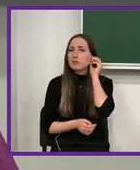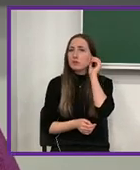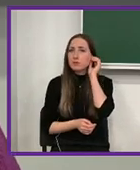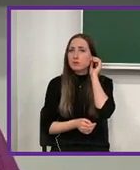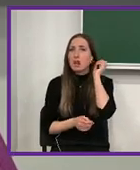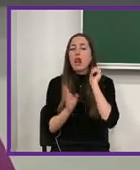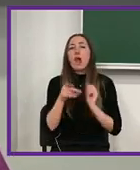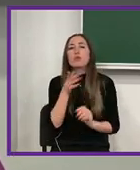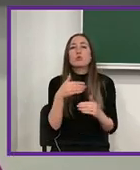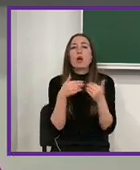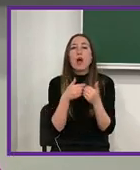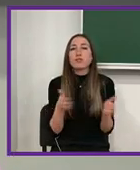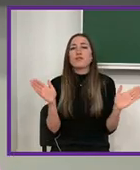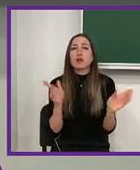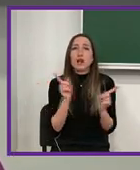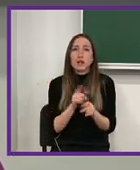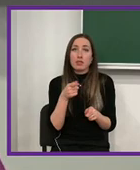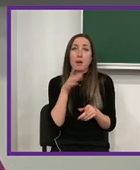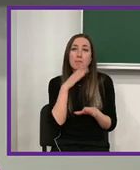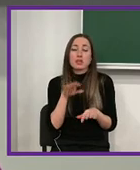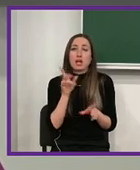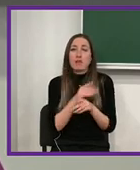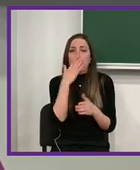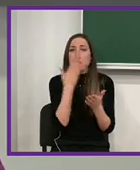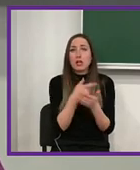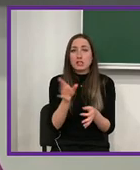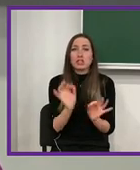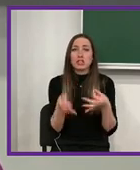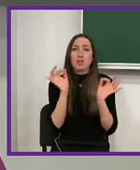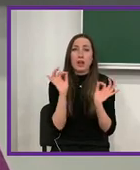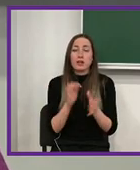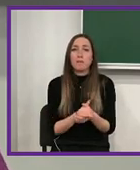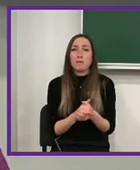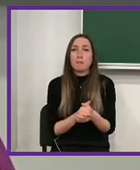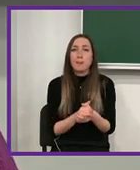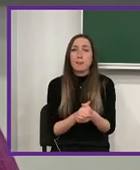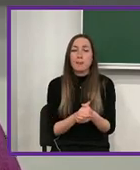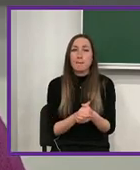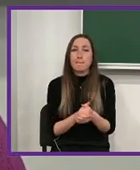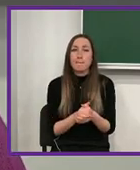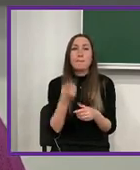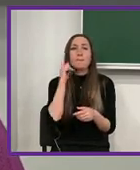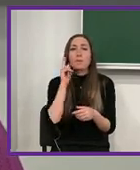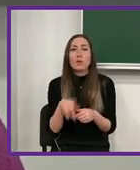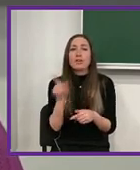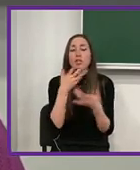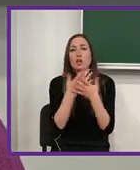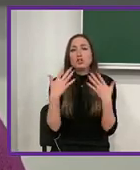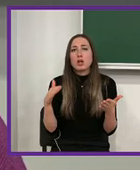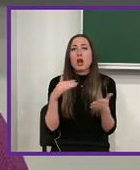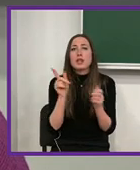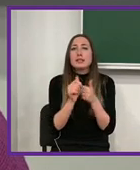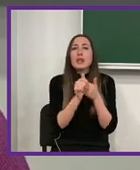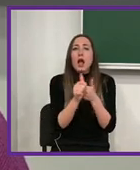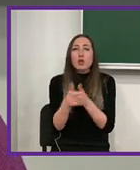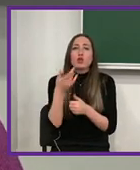important. And if you do that initially, I mean, obviously there are different surveys that you can run, but also think when you run